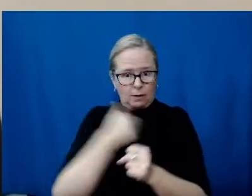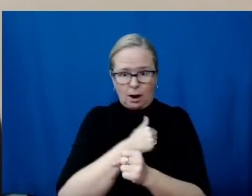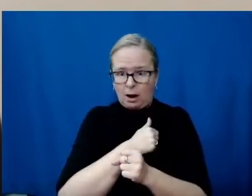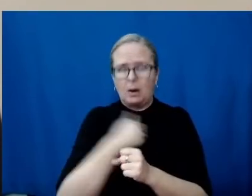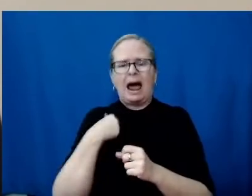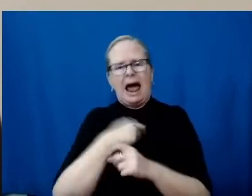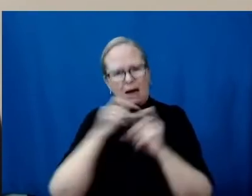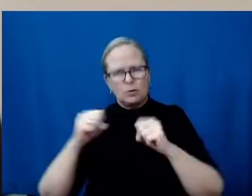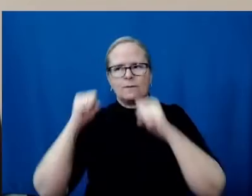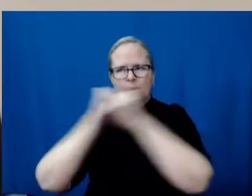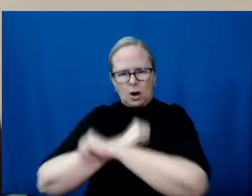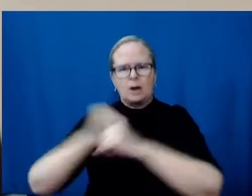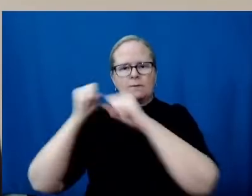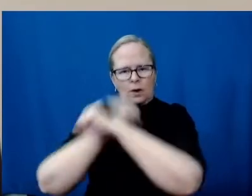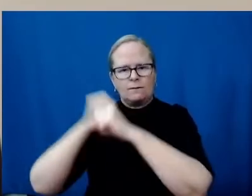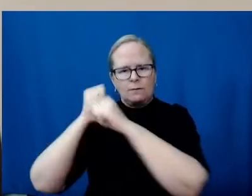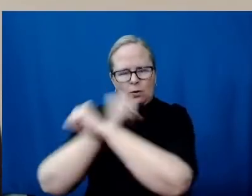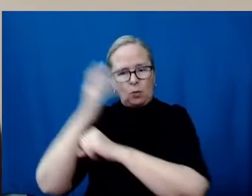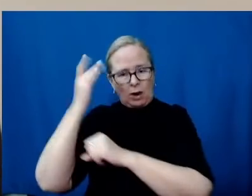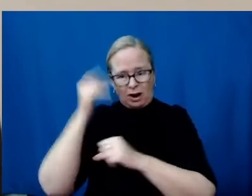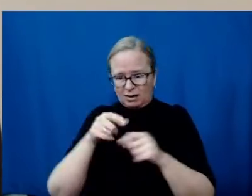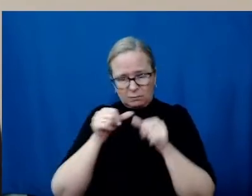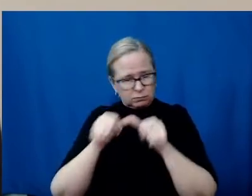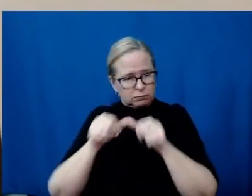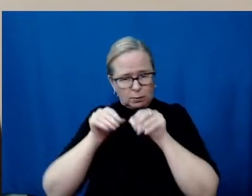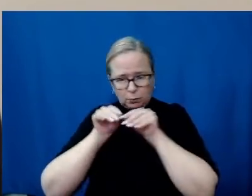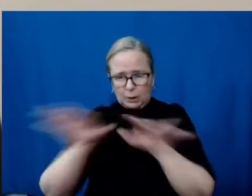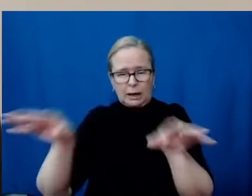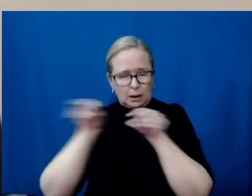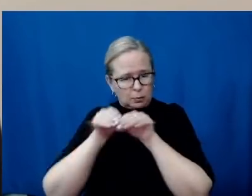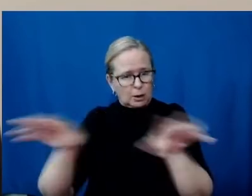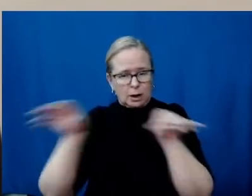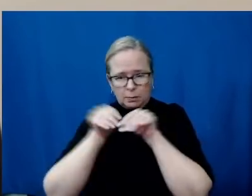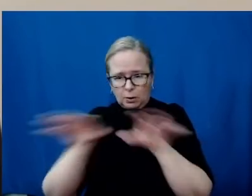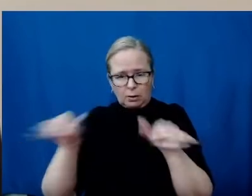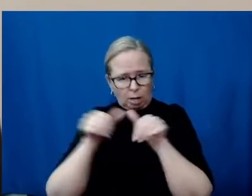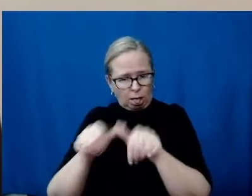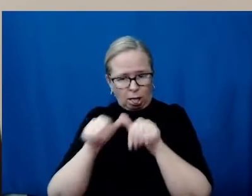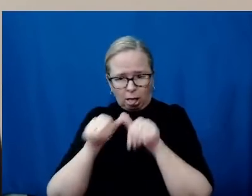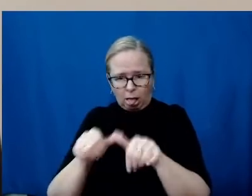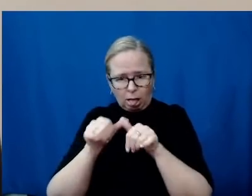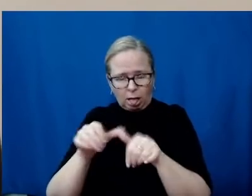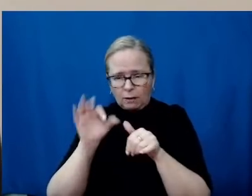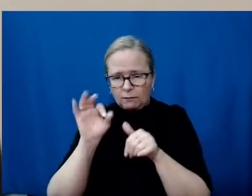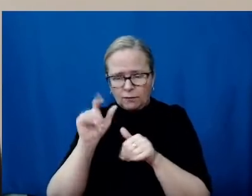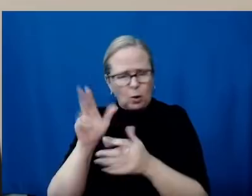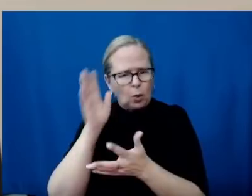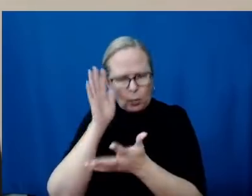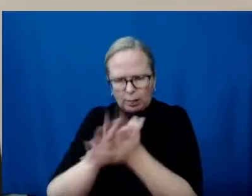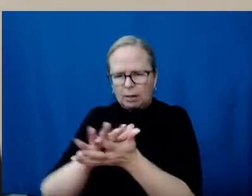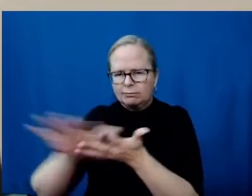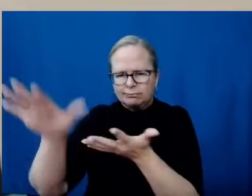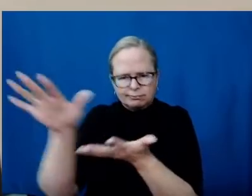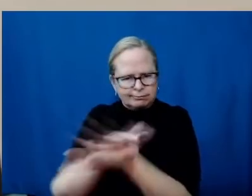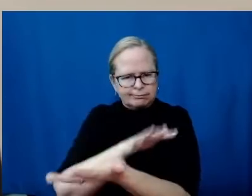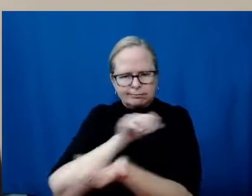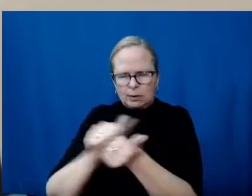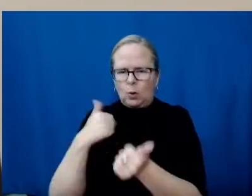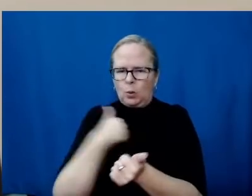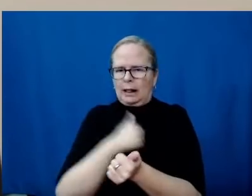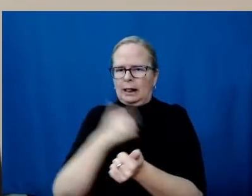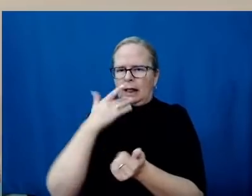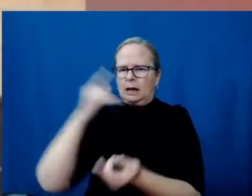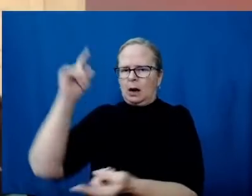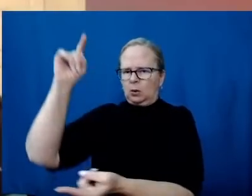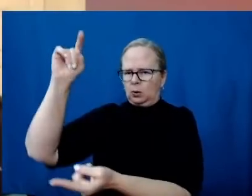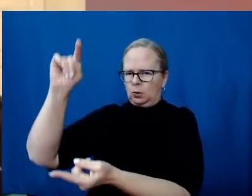spread of flu would be devastating. So we are just lucky with it that it goes down just by itself because of the